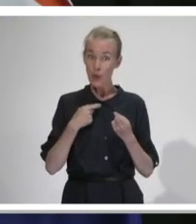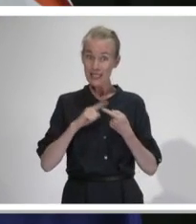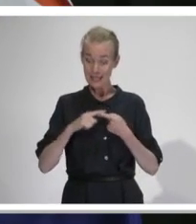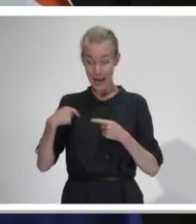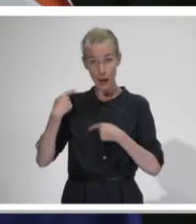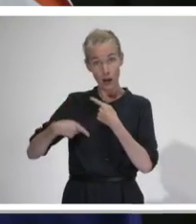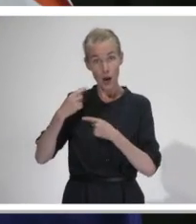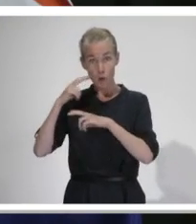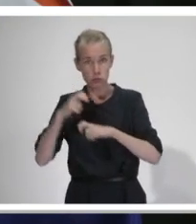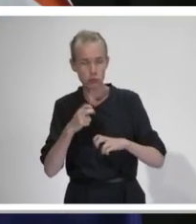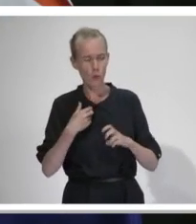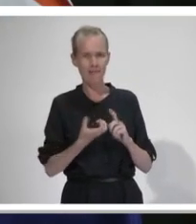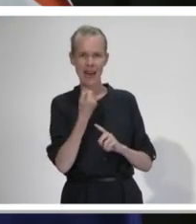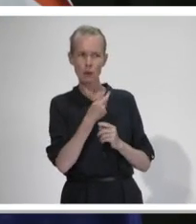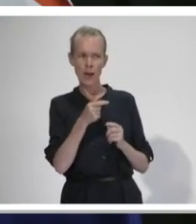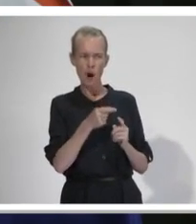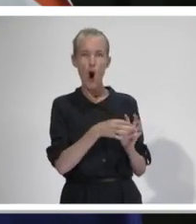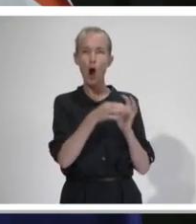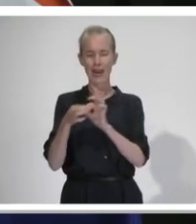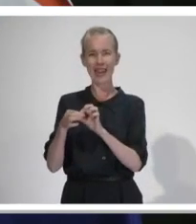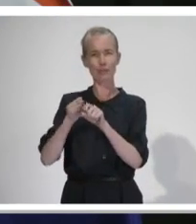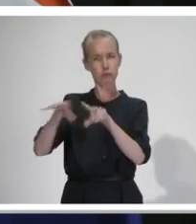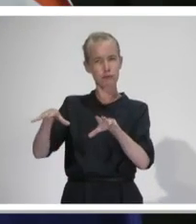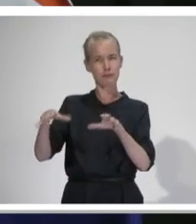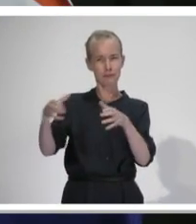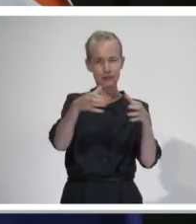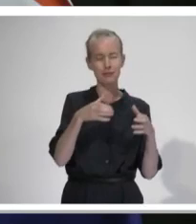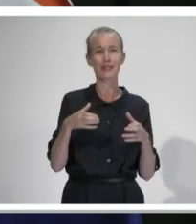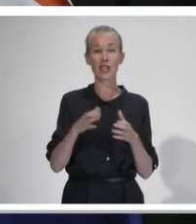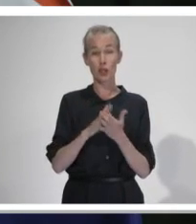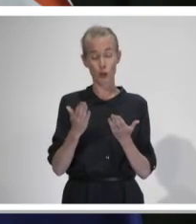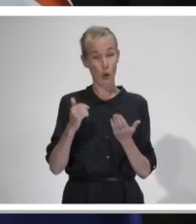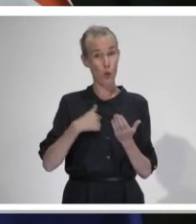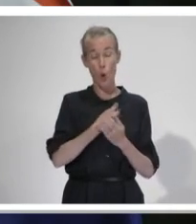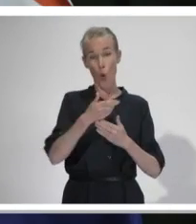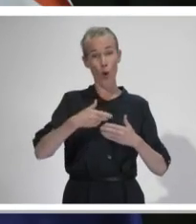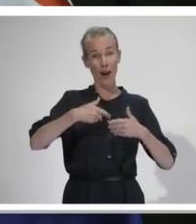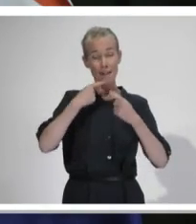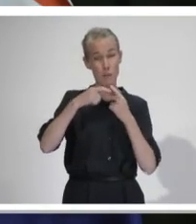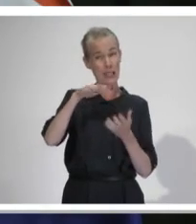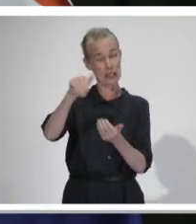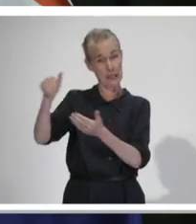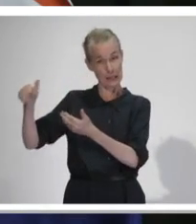an existing close contact. So all of that information comes together as part of our consideration.